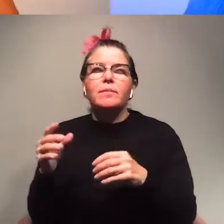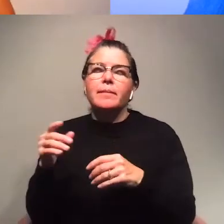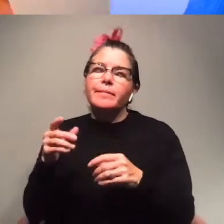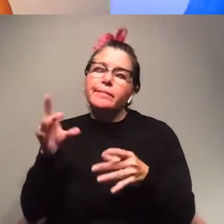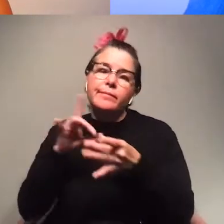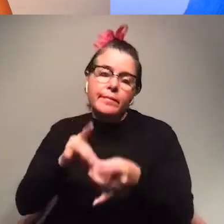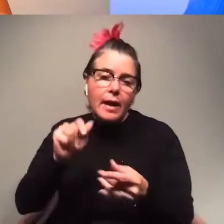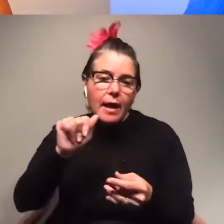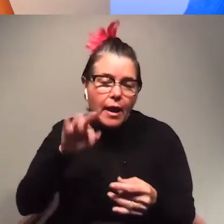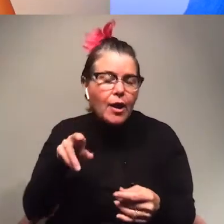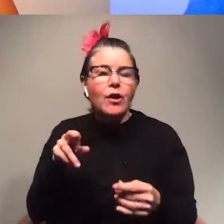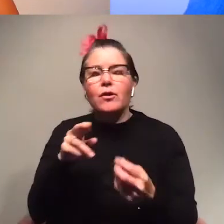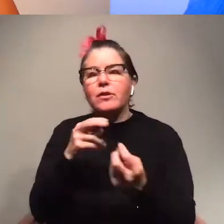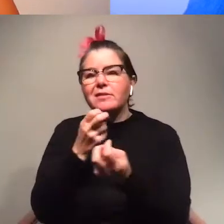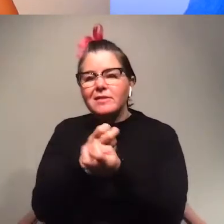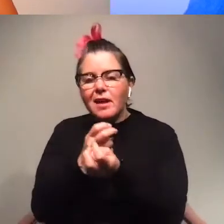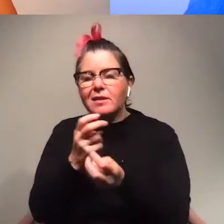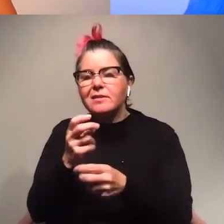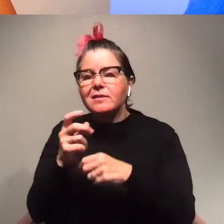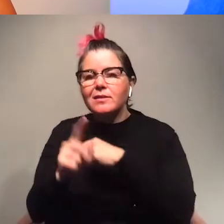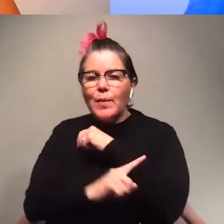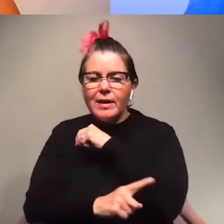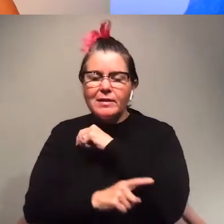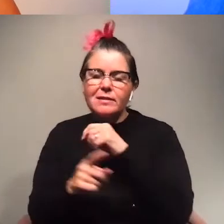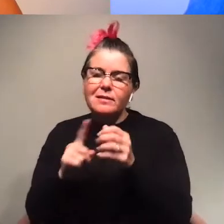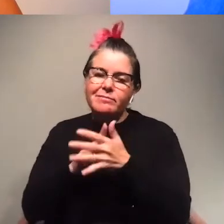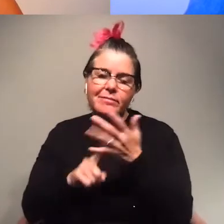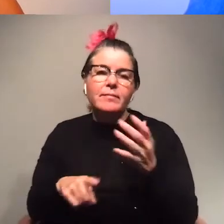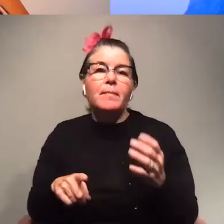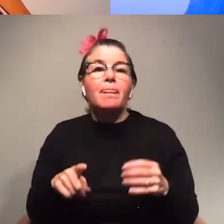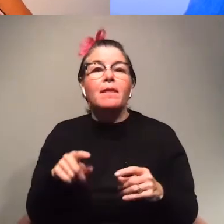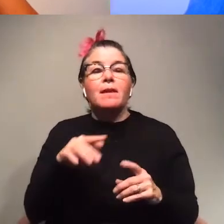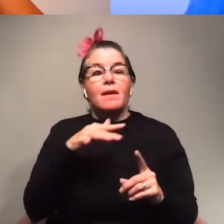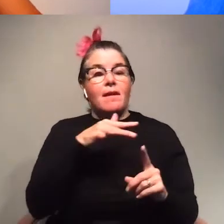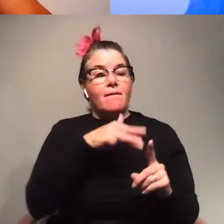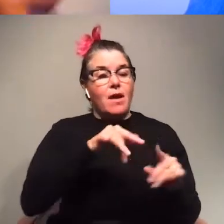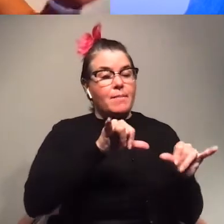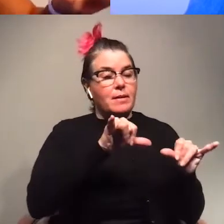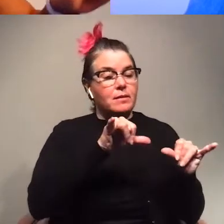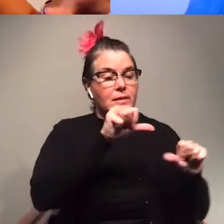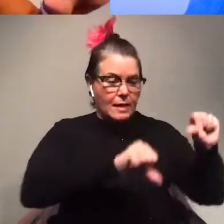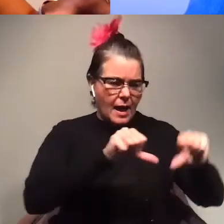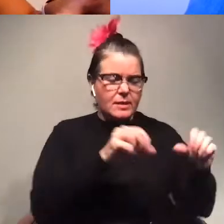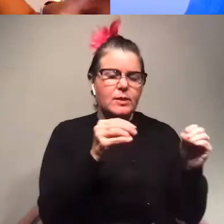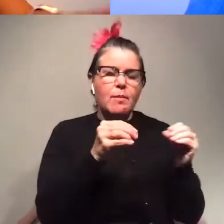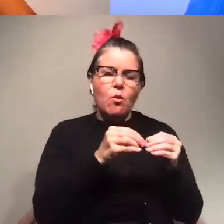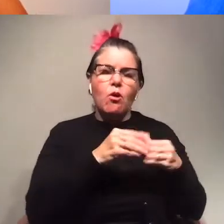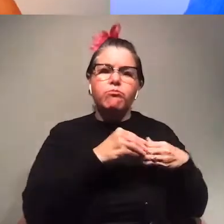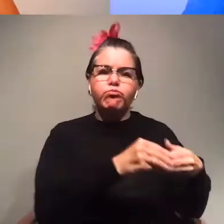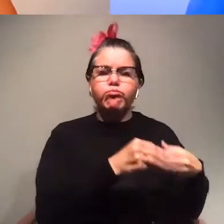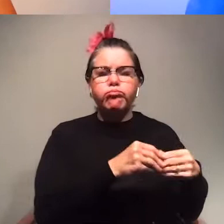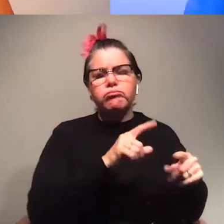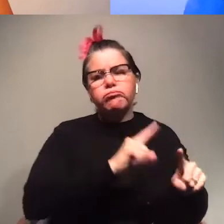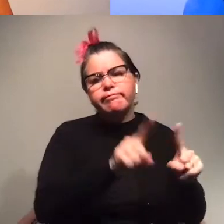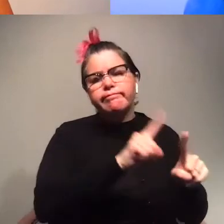hazardous waste or trash management. For environmental science, you get a little bit more freedom just exploring like everything that's happening in the environment,